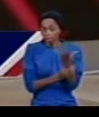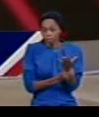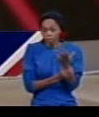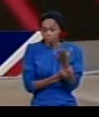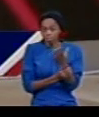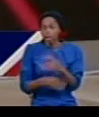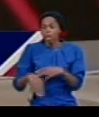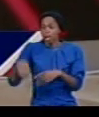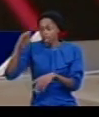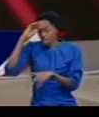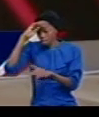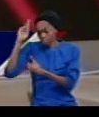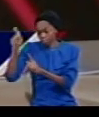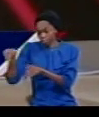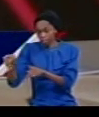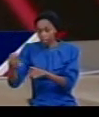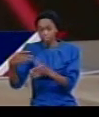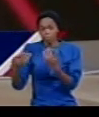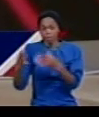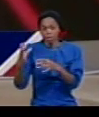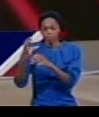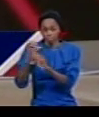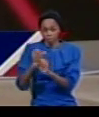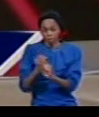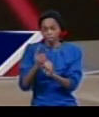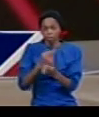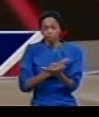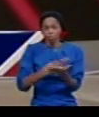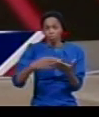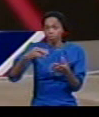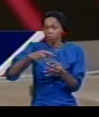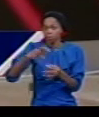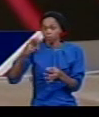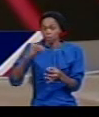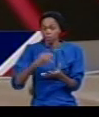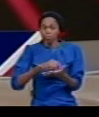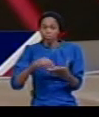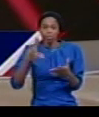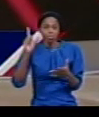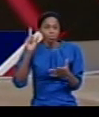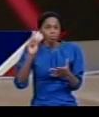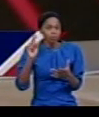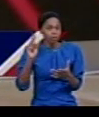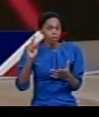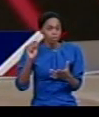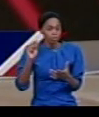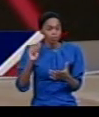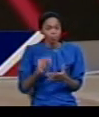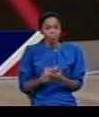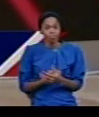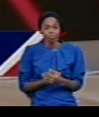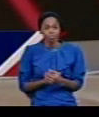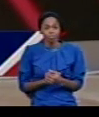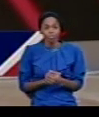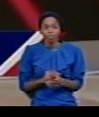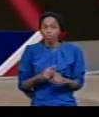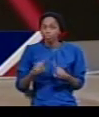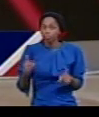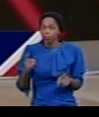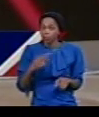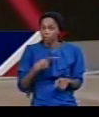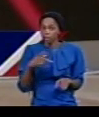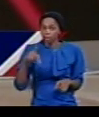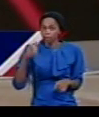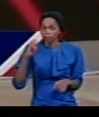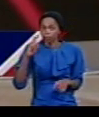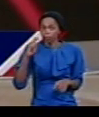he may receive the Holy Ghost. Look at verse 20. In verse 20, but Peter